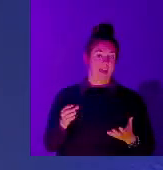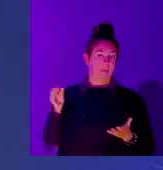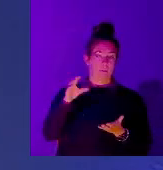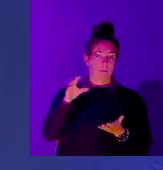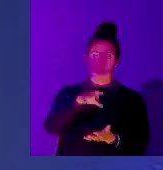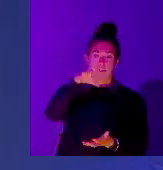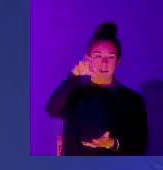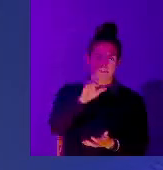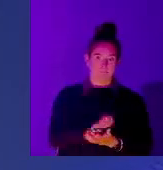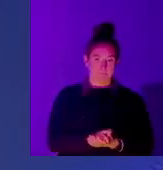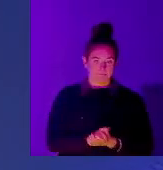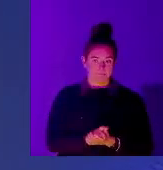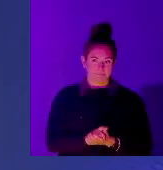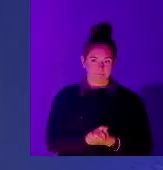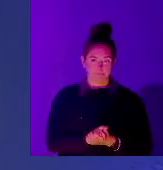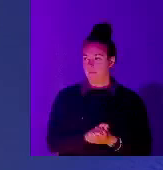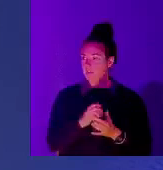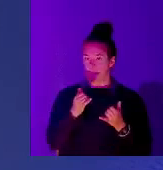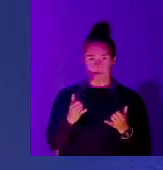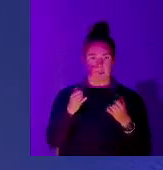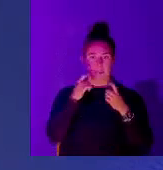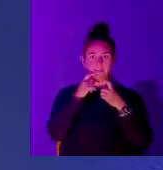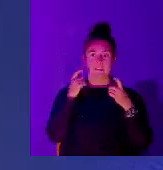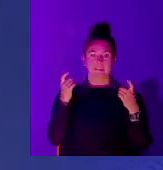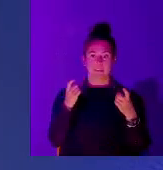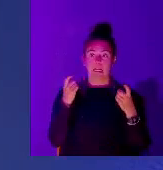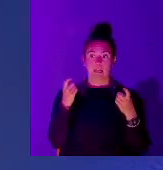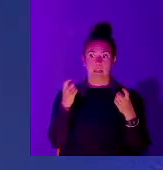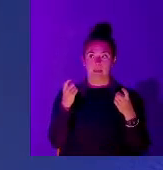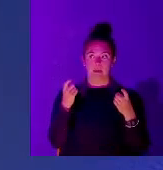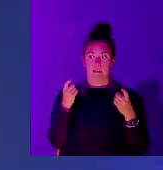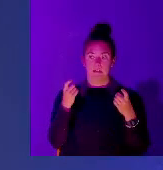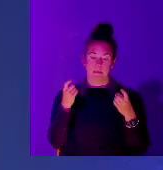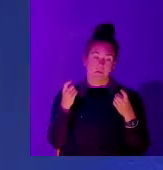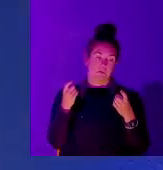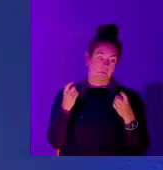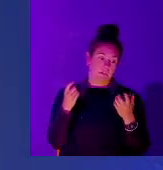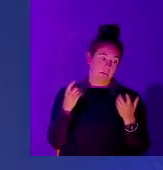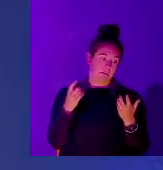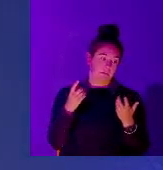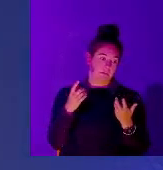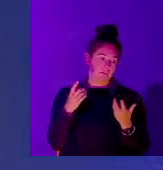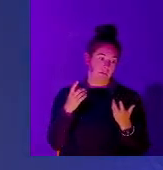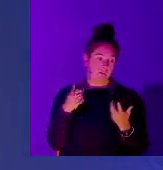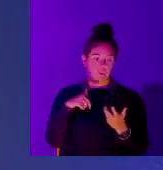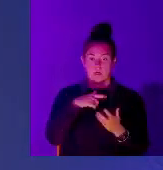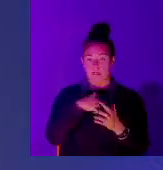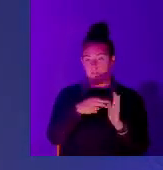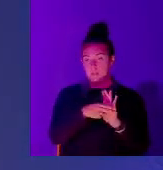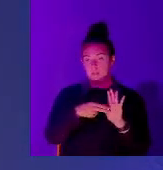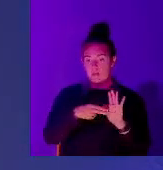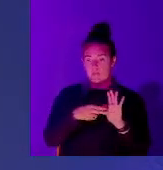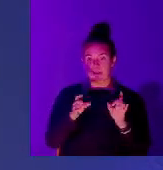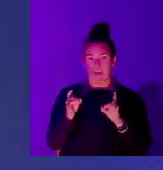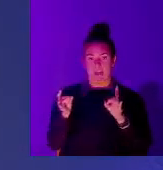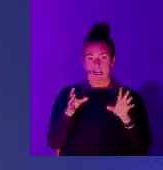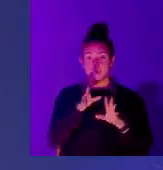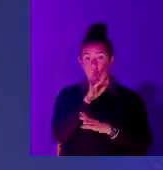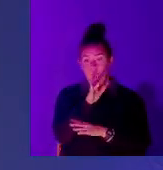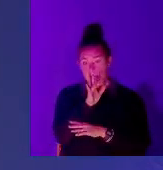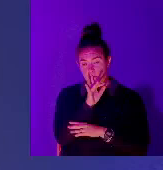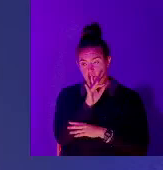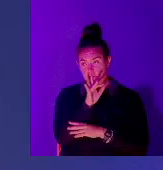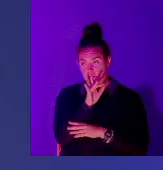Today, sin is considered hate speech, and it's supposedly focused on damaging